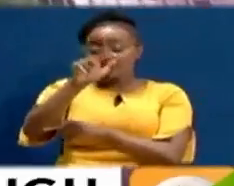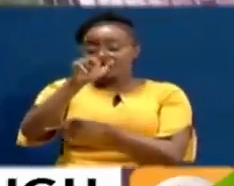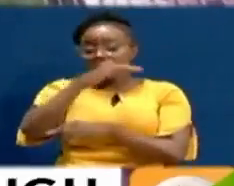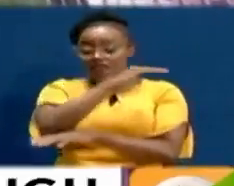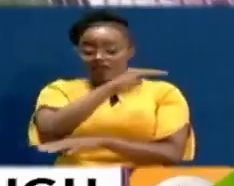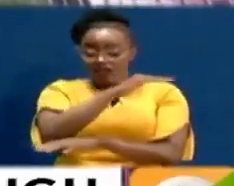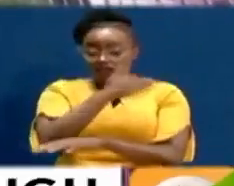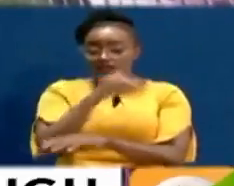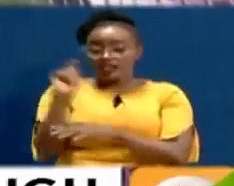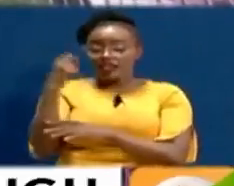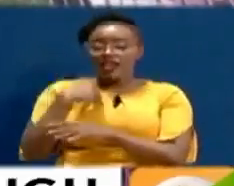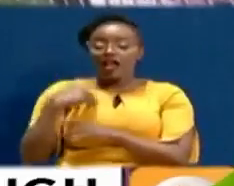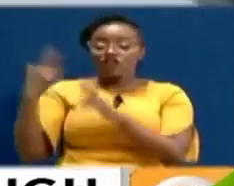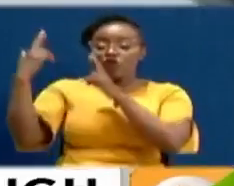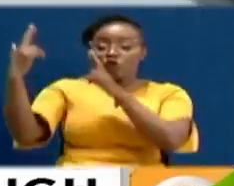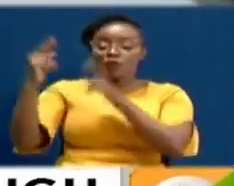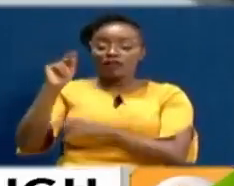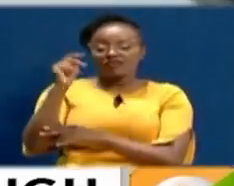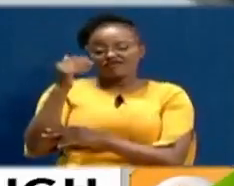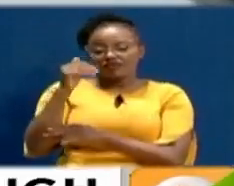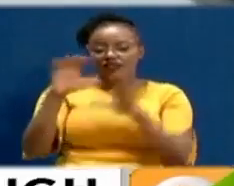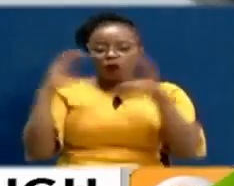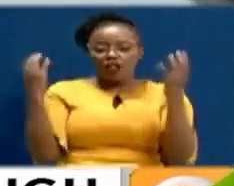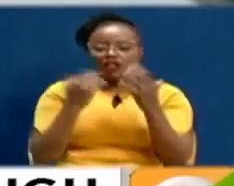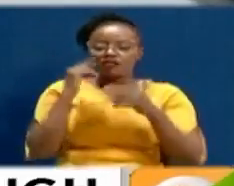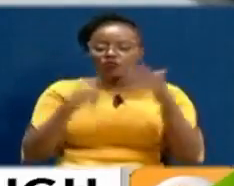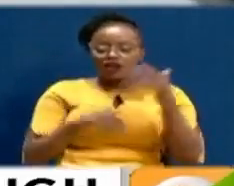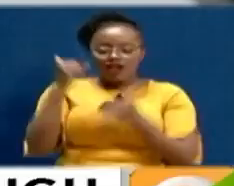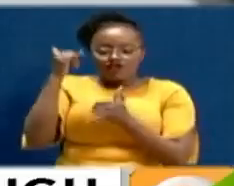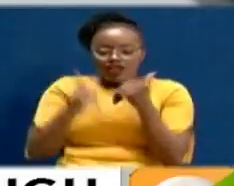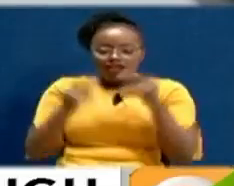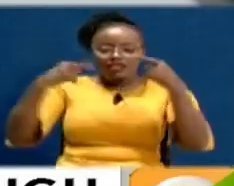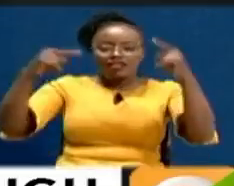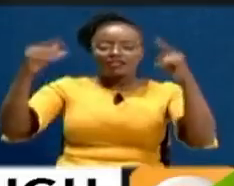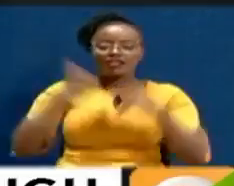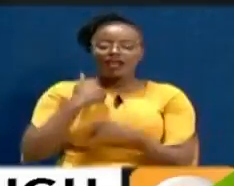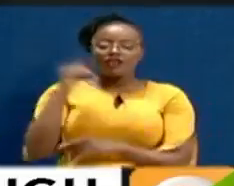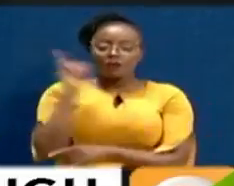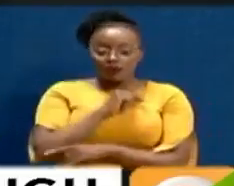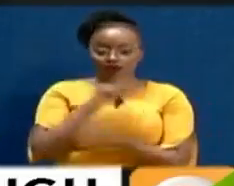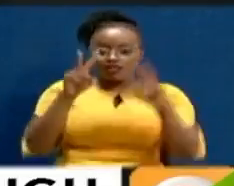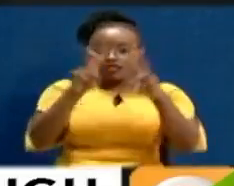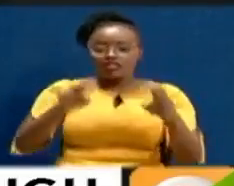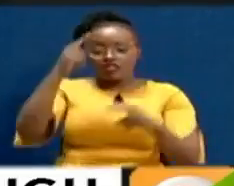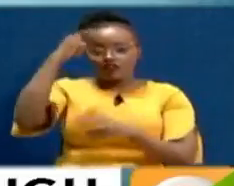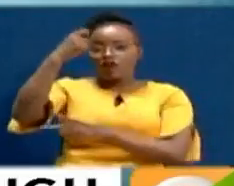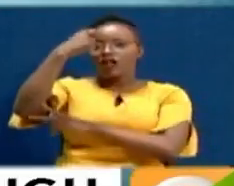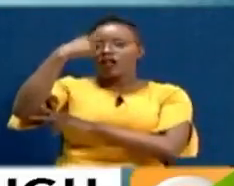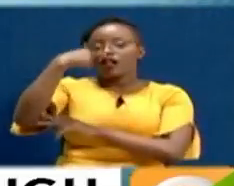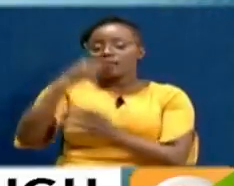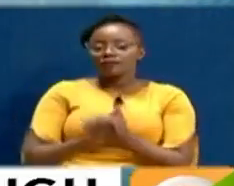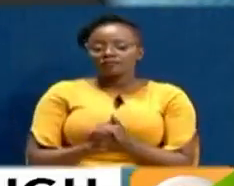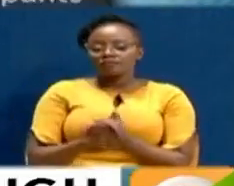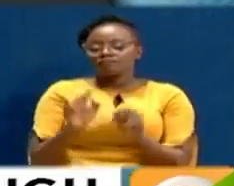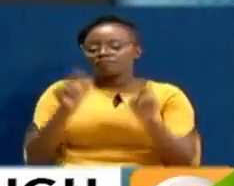time raised hope around the world that finally a major breakthrough had been made in the search for a vaccine.